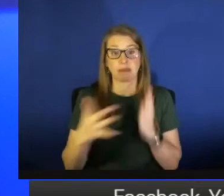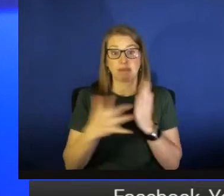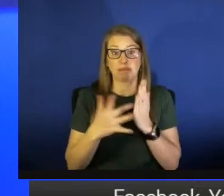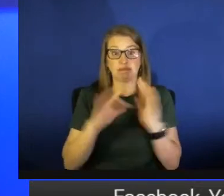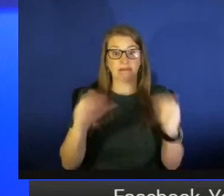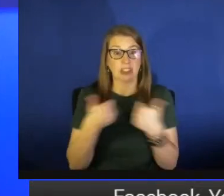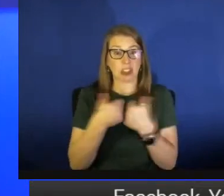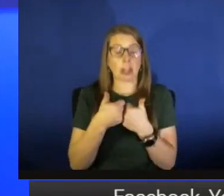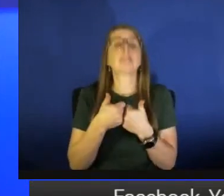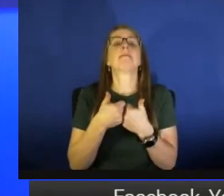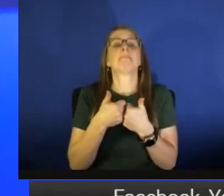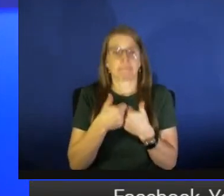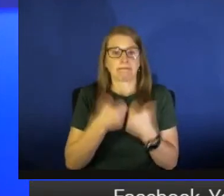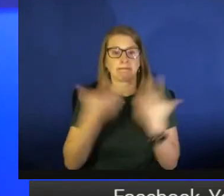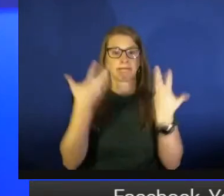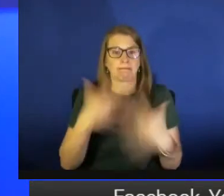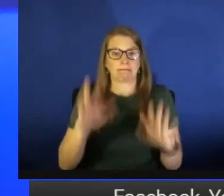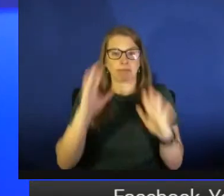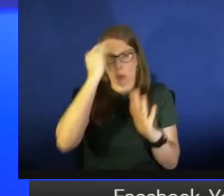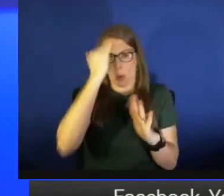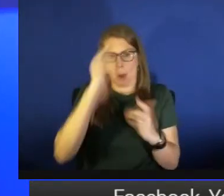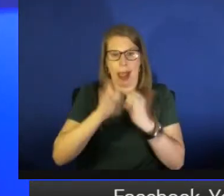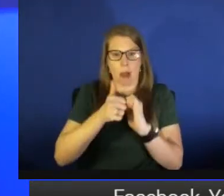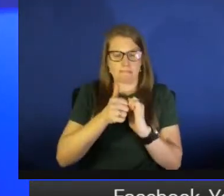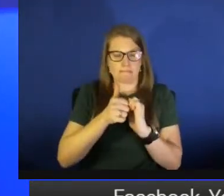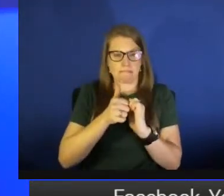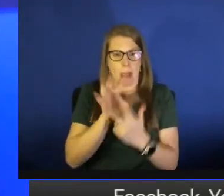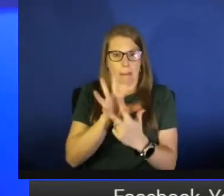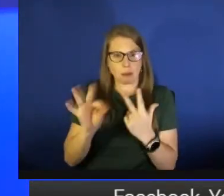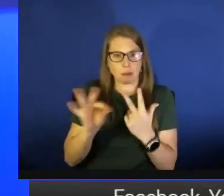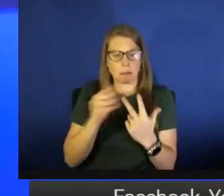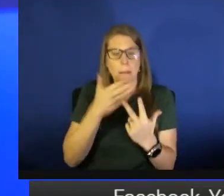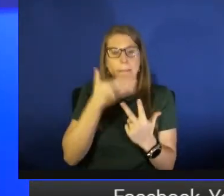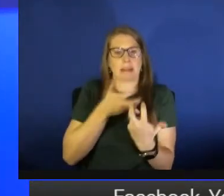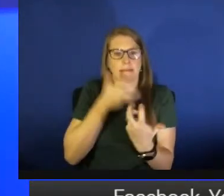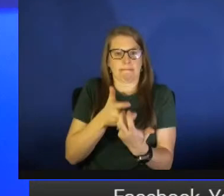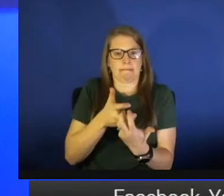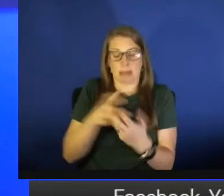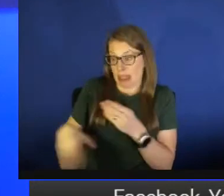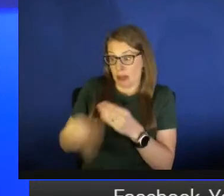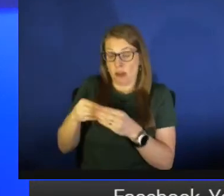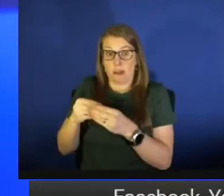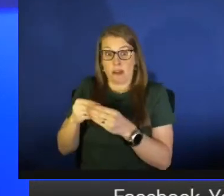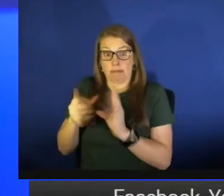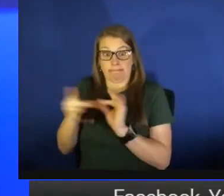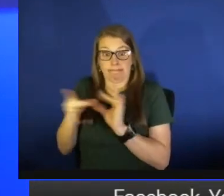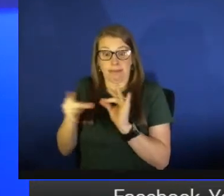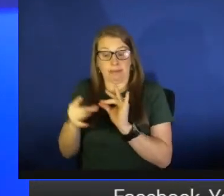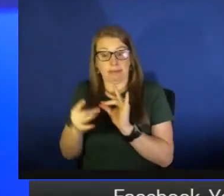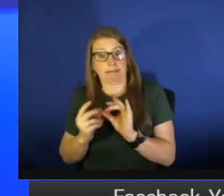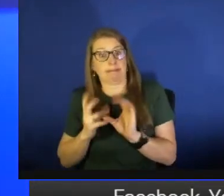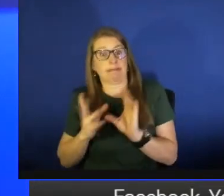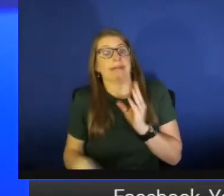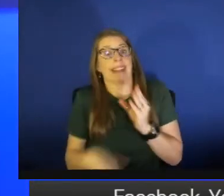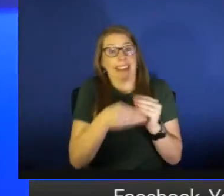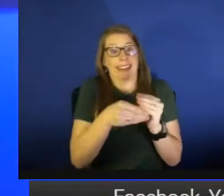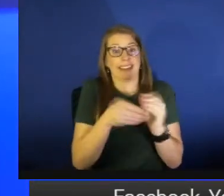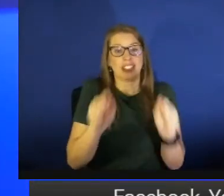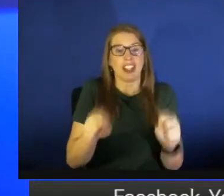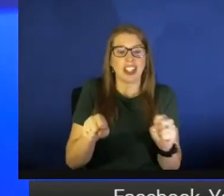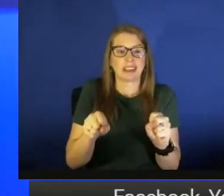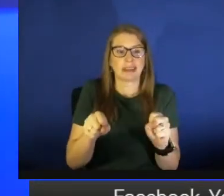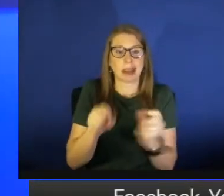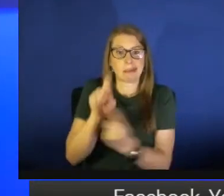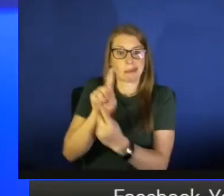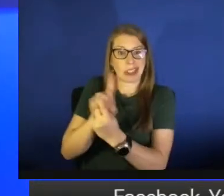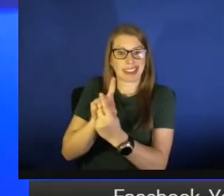those to say, this is a way to reach people and to get additional voices into our newscast that we weren't able to get by going in person, which has always